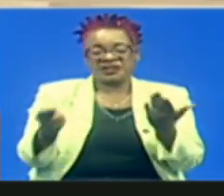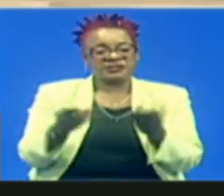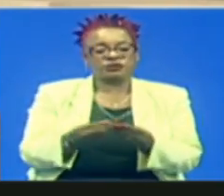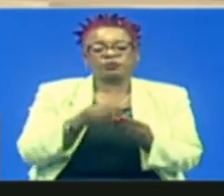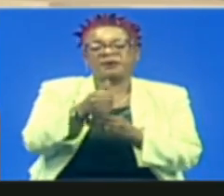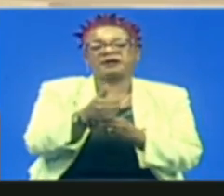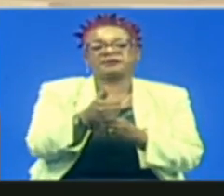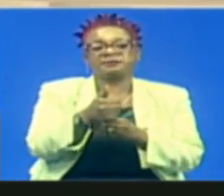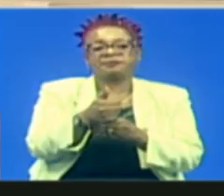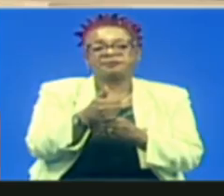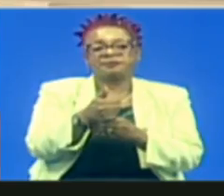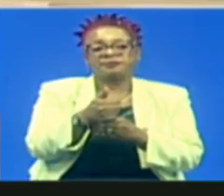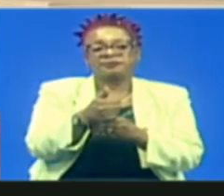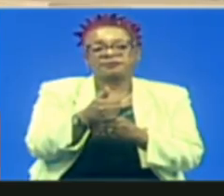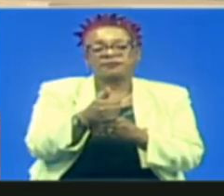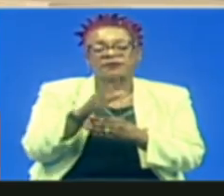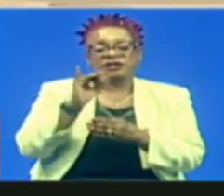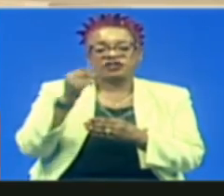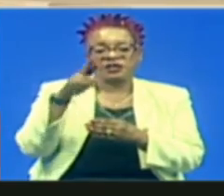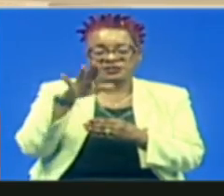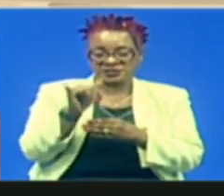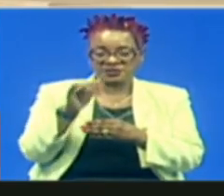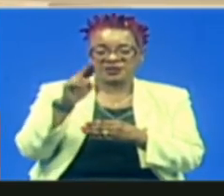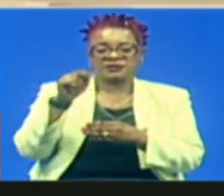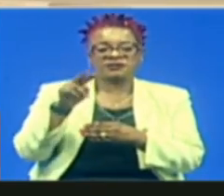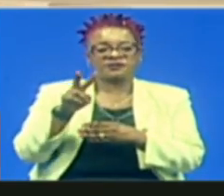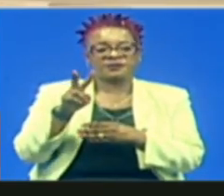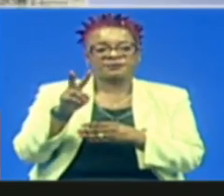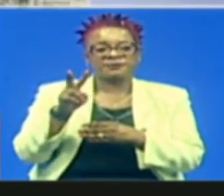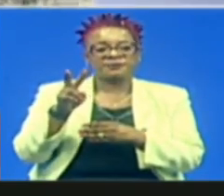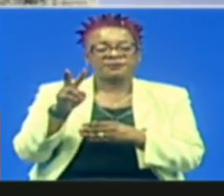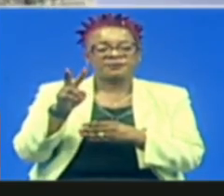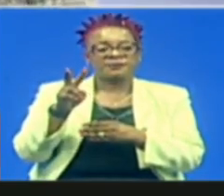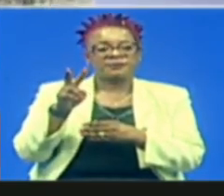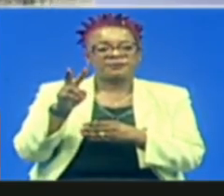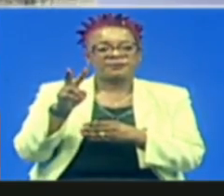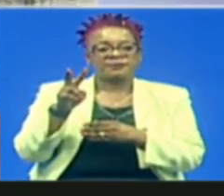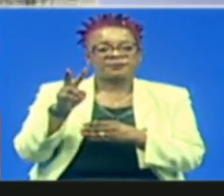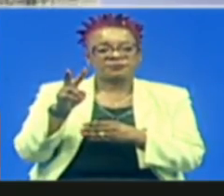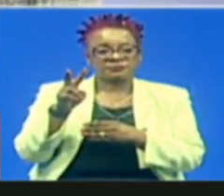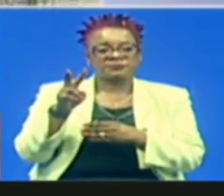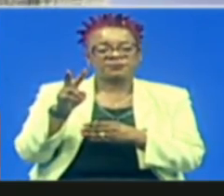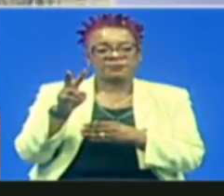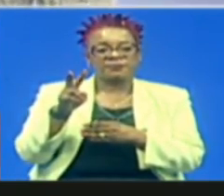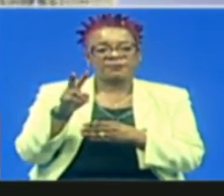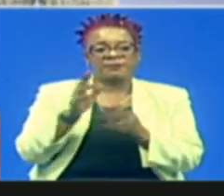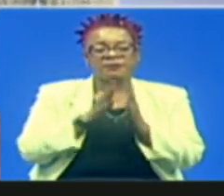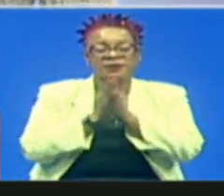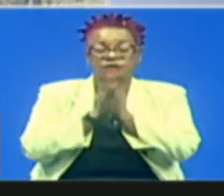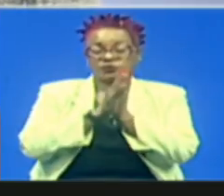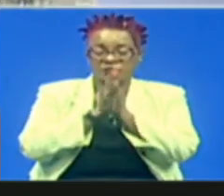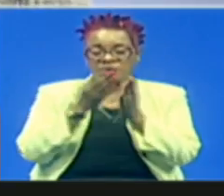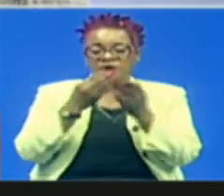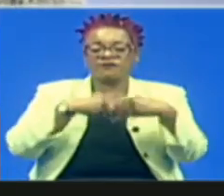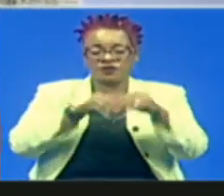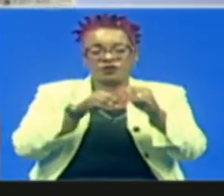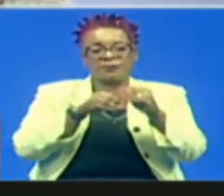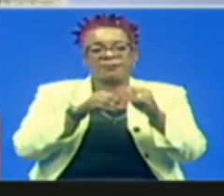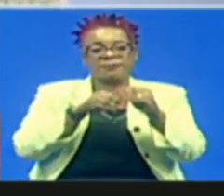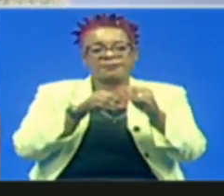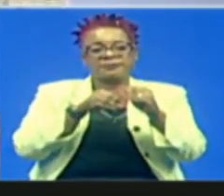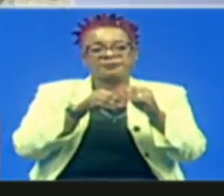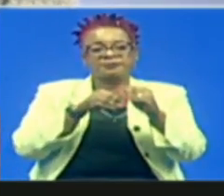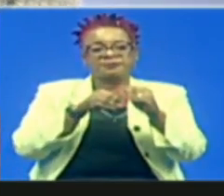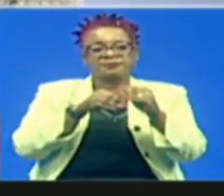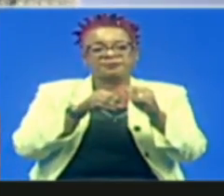end of the deal. Charity Mwangi, NTV. All right, a story that we will be following up on. Now to